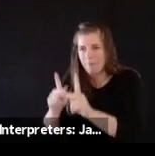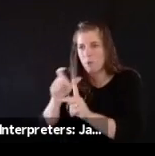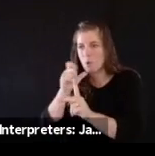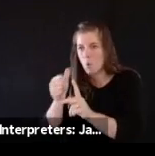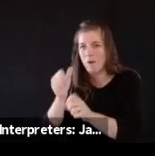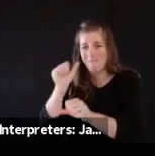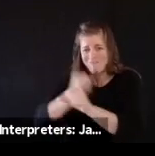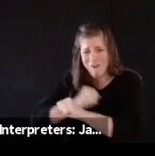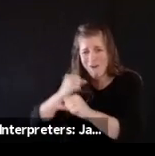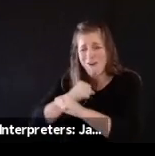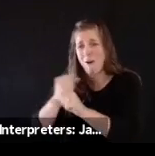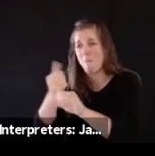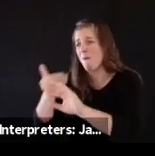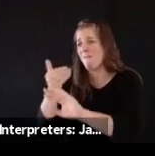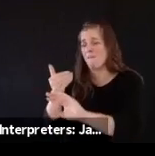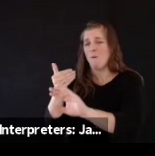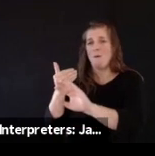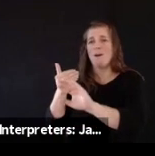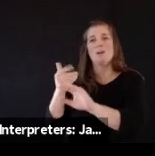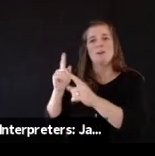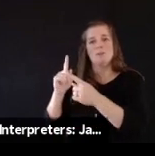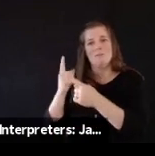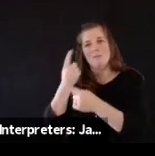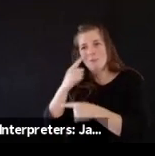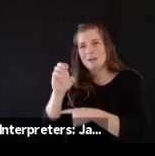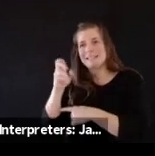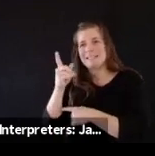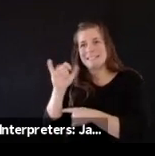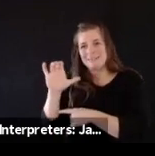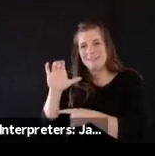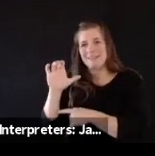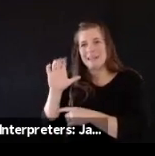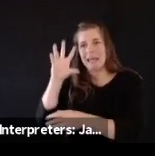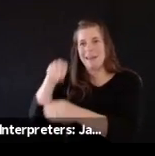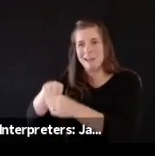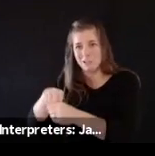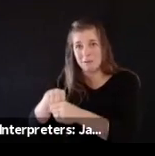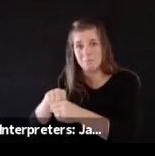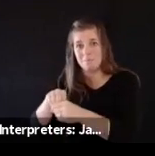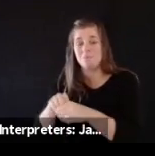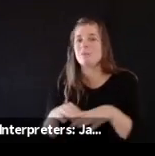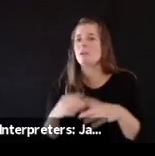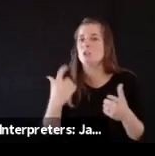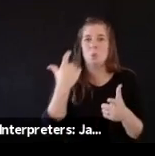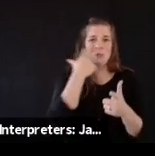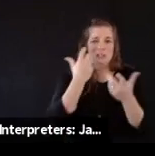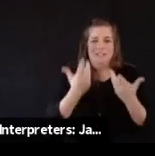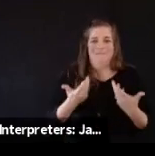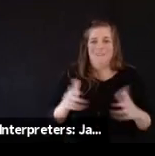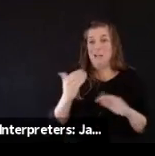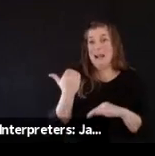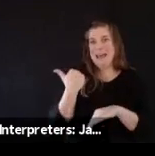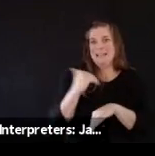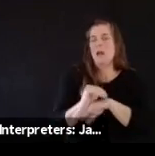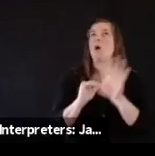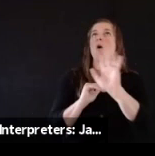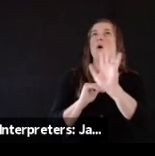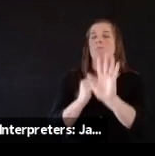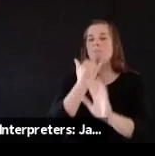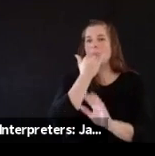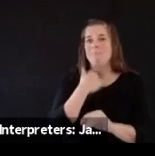who have opened the doors for civic engagement. So we just wrapped up our series last night, or I'm sorry, on